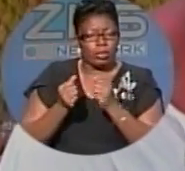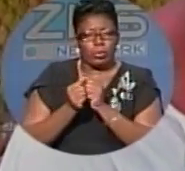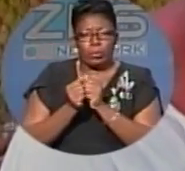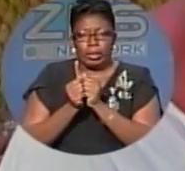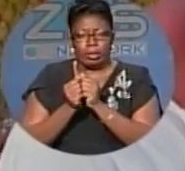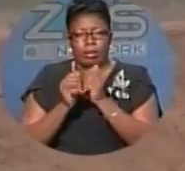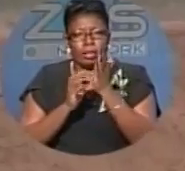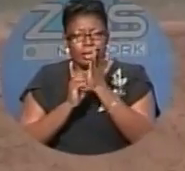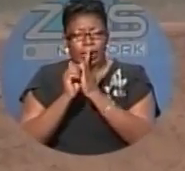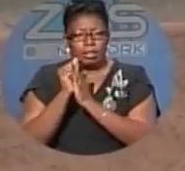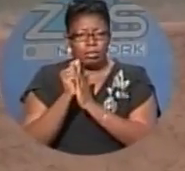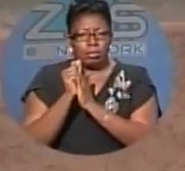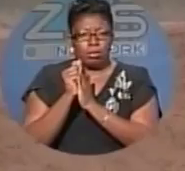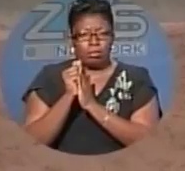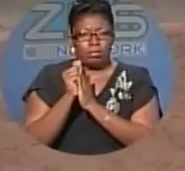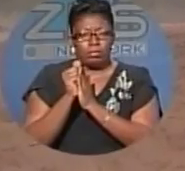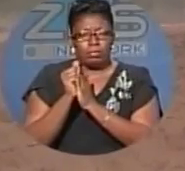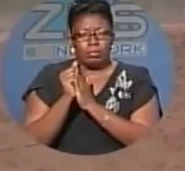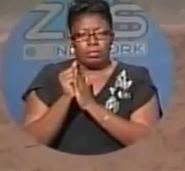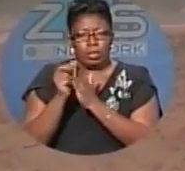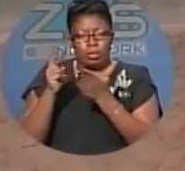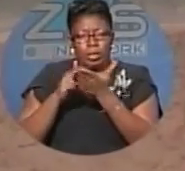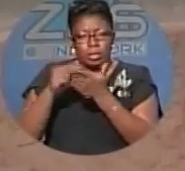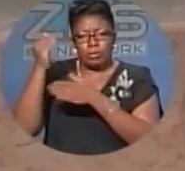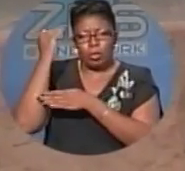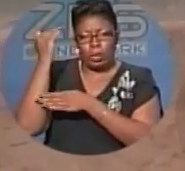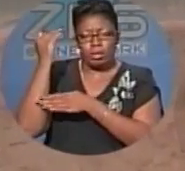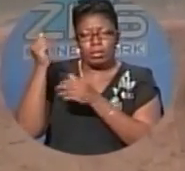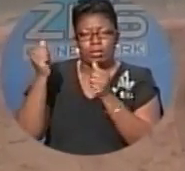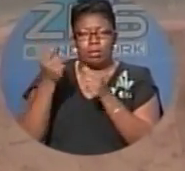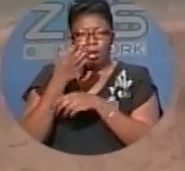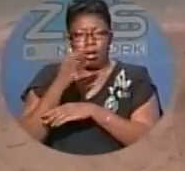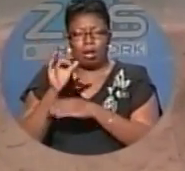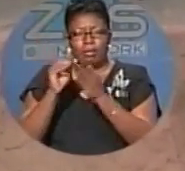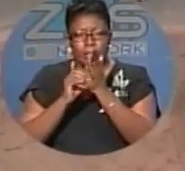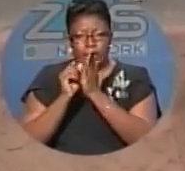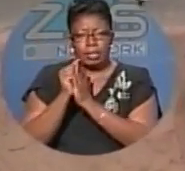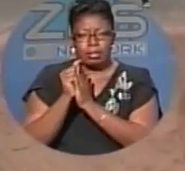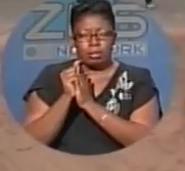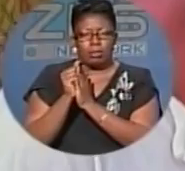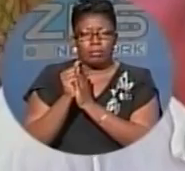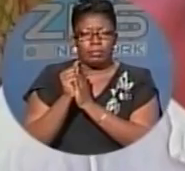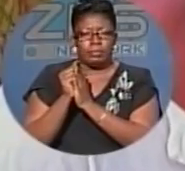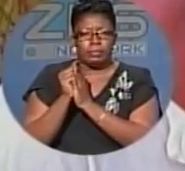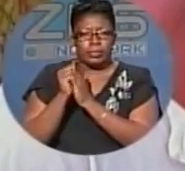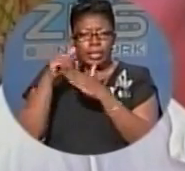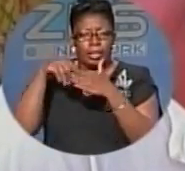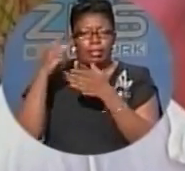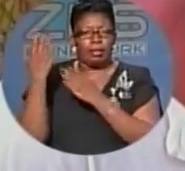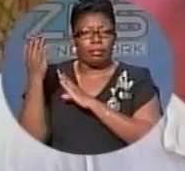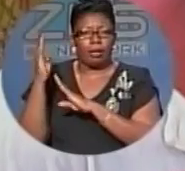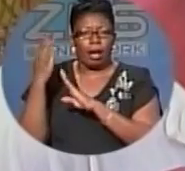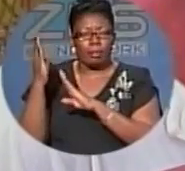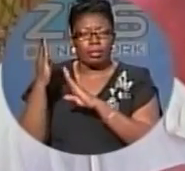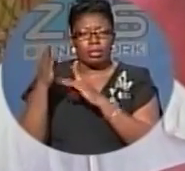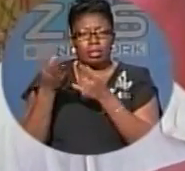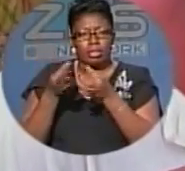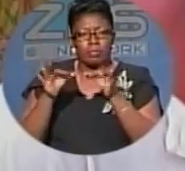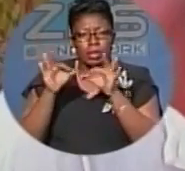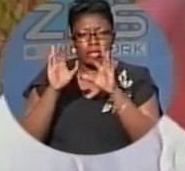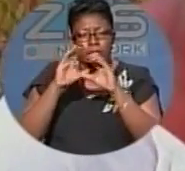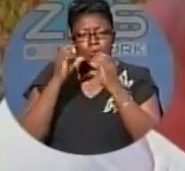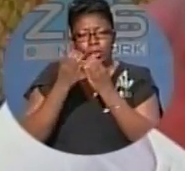have to raise the awareness of cancer in the Bahamas, particularly the